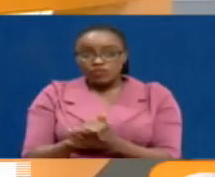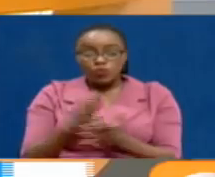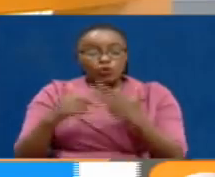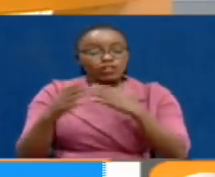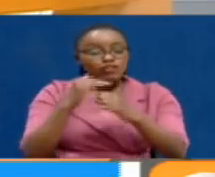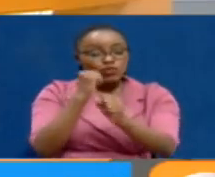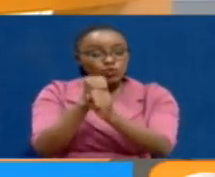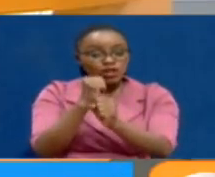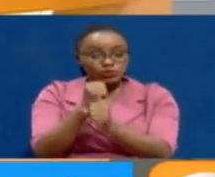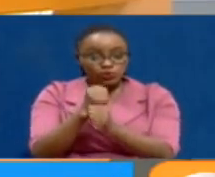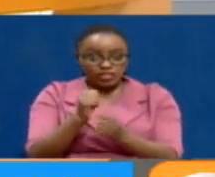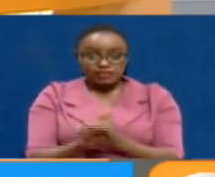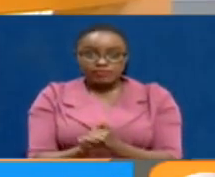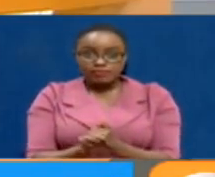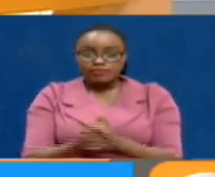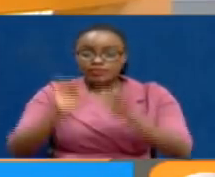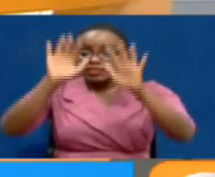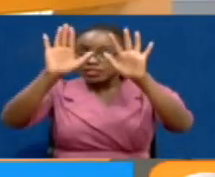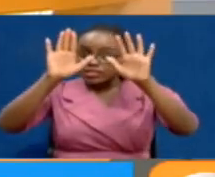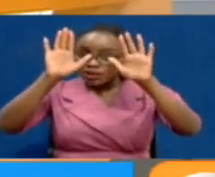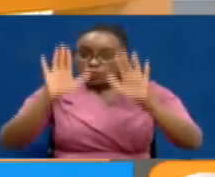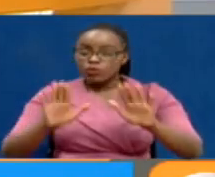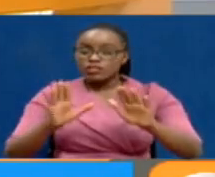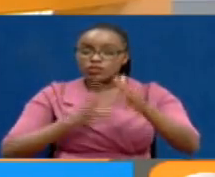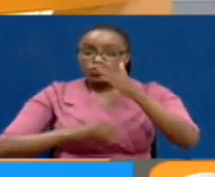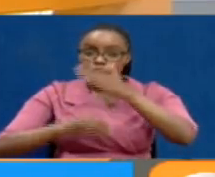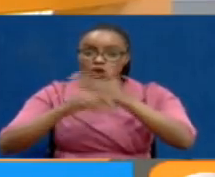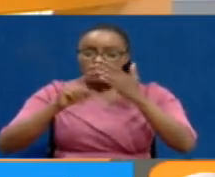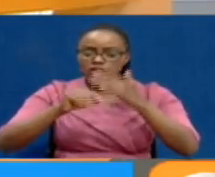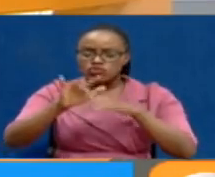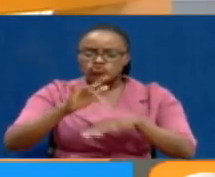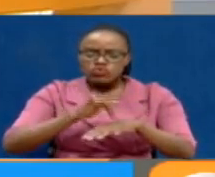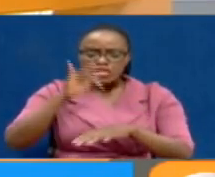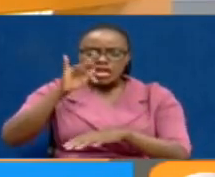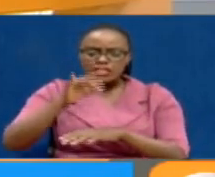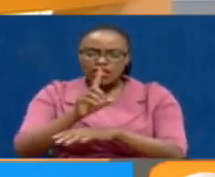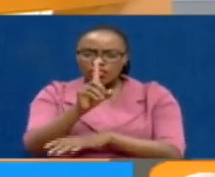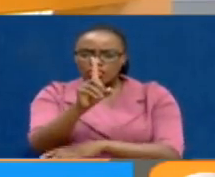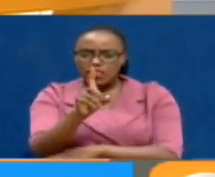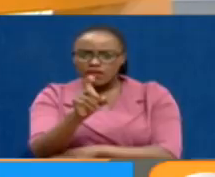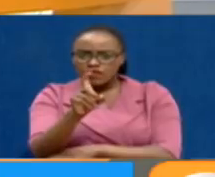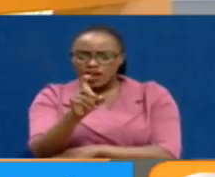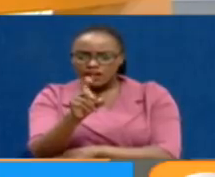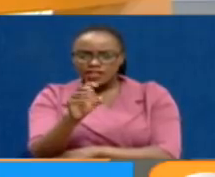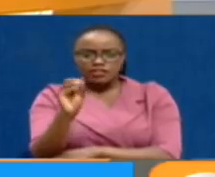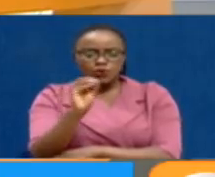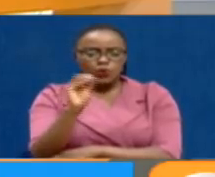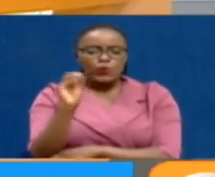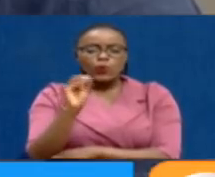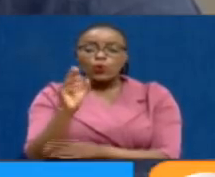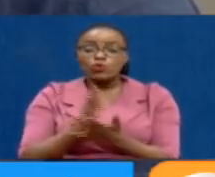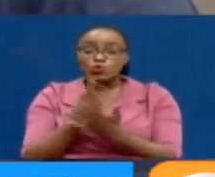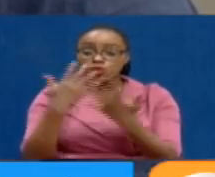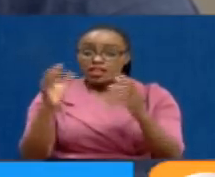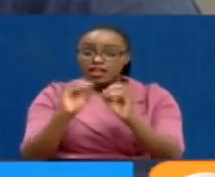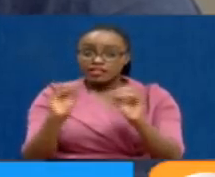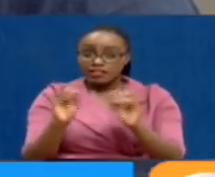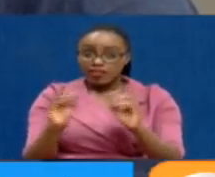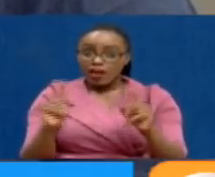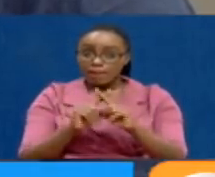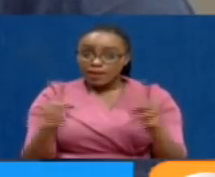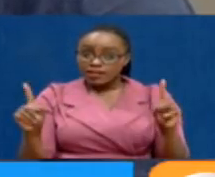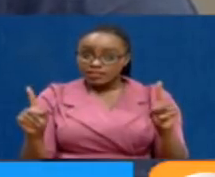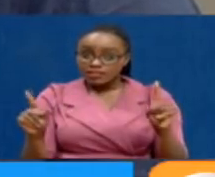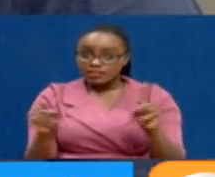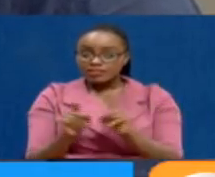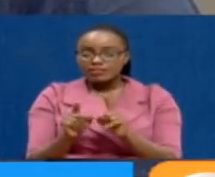are. And I think it's important to add that it's not like touching the virus will transmit it to you directly through your hands. Okay. Usually it's because you will